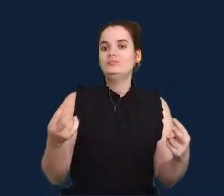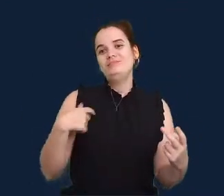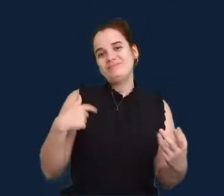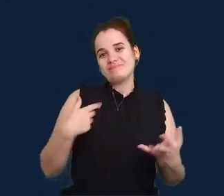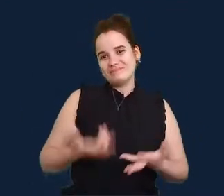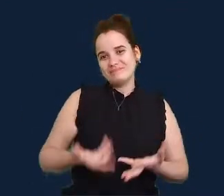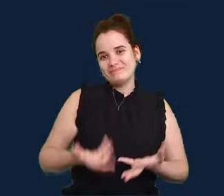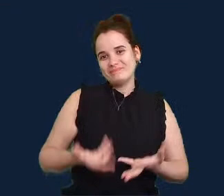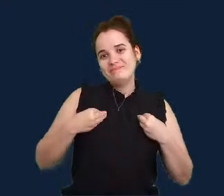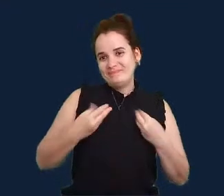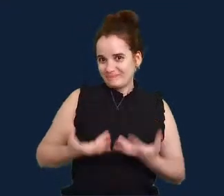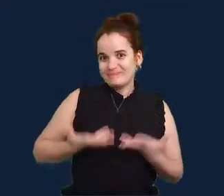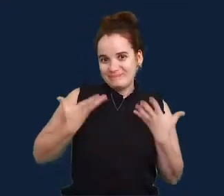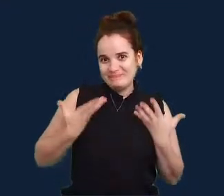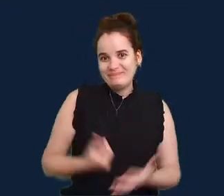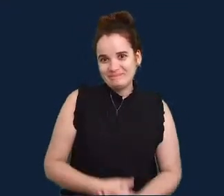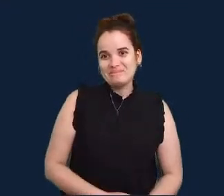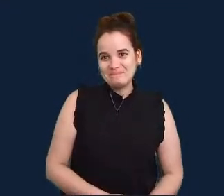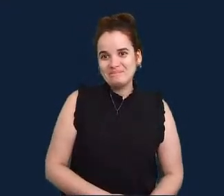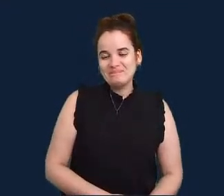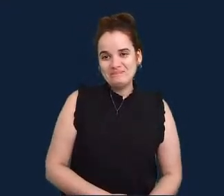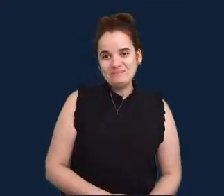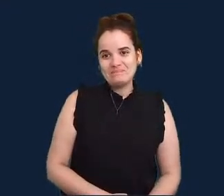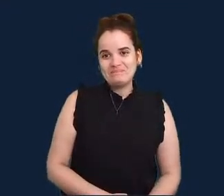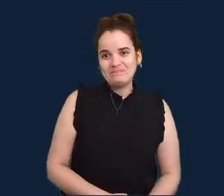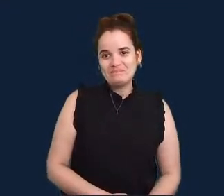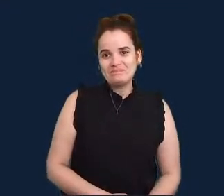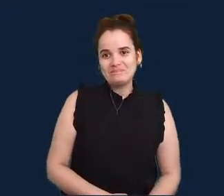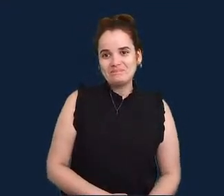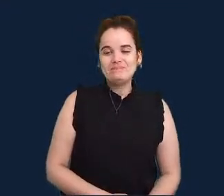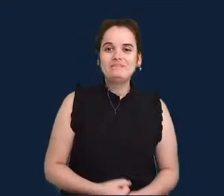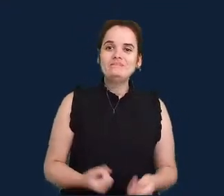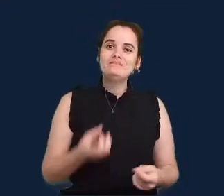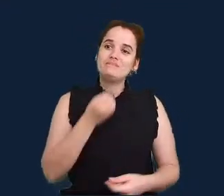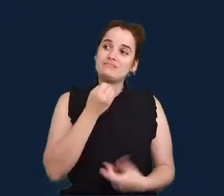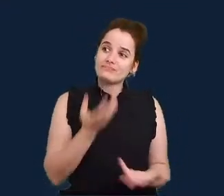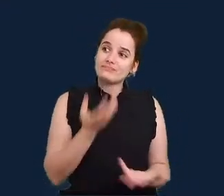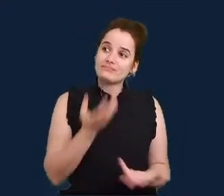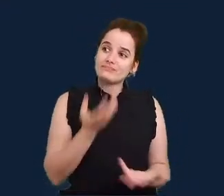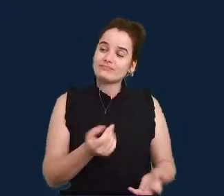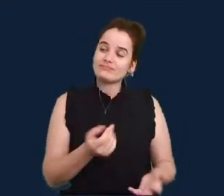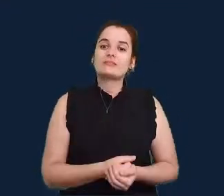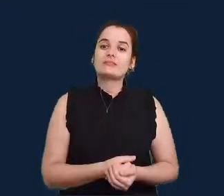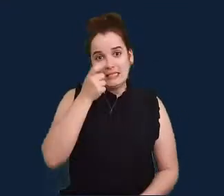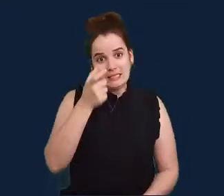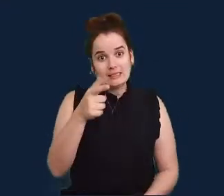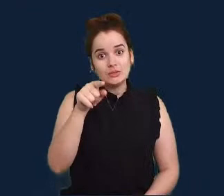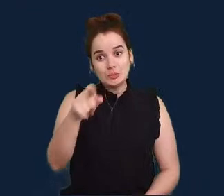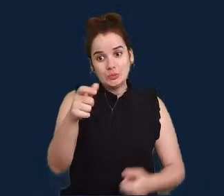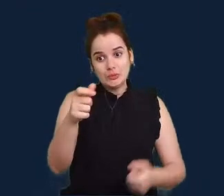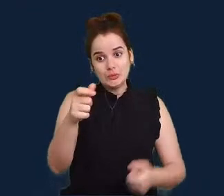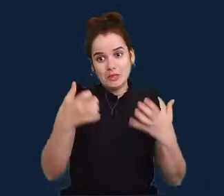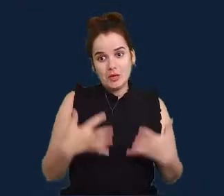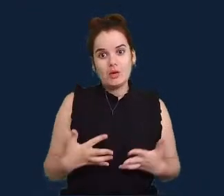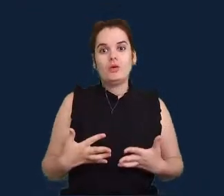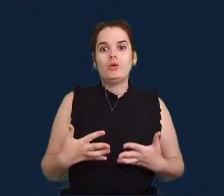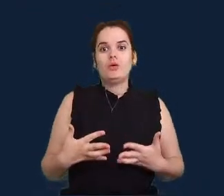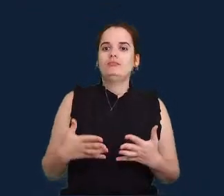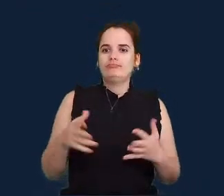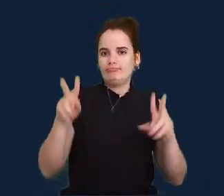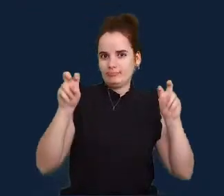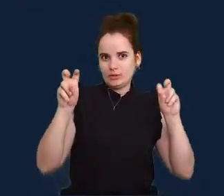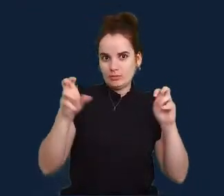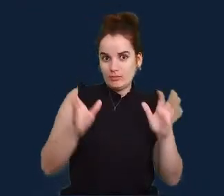Okay. It was really interesting when you talked about accessibility. What